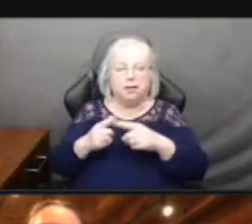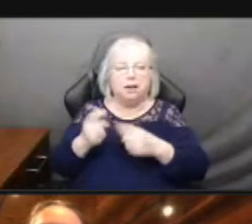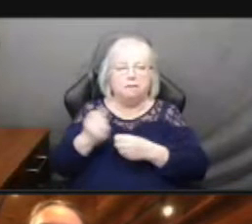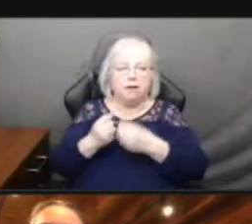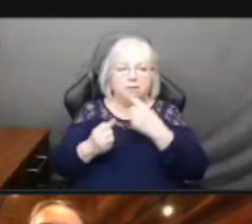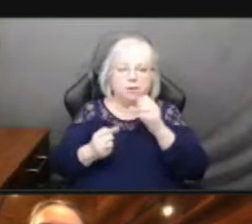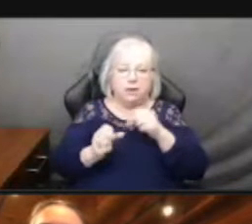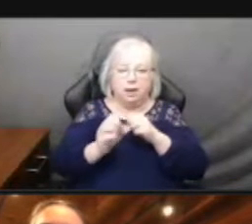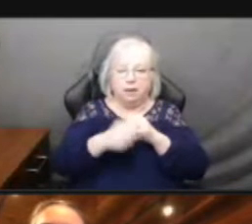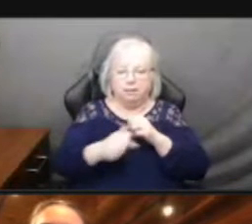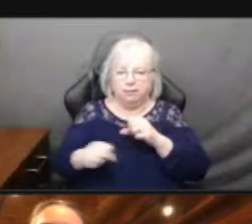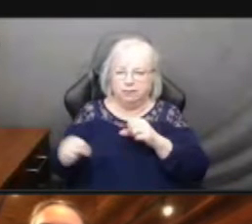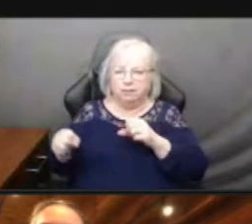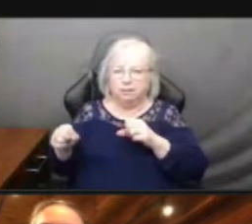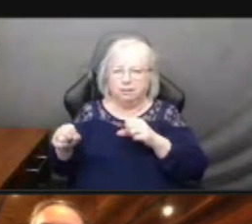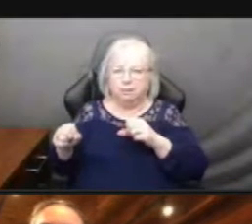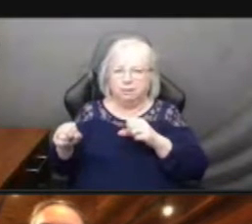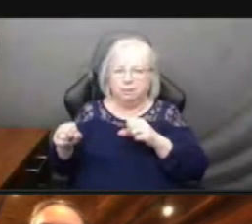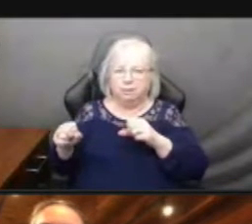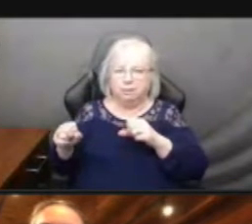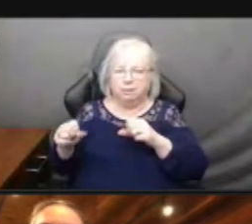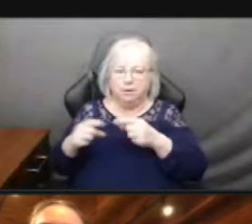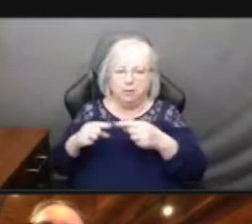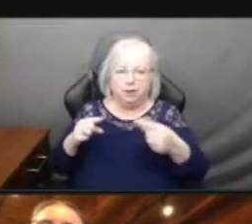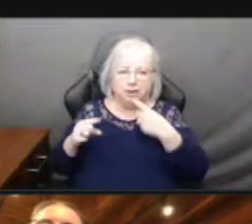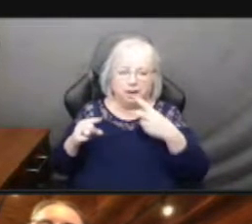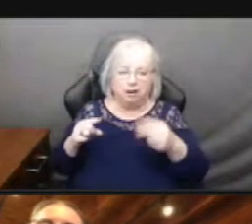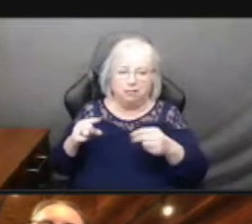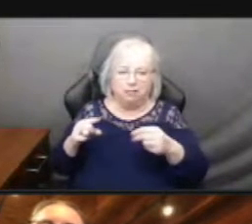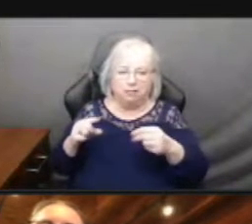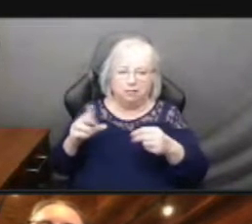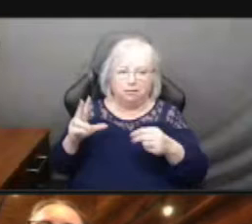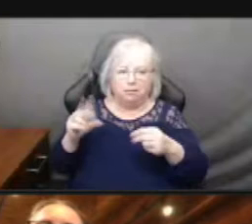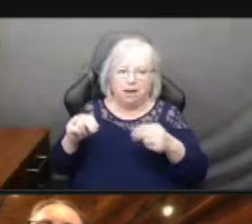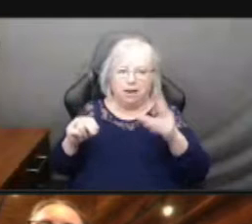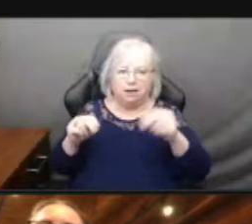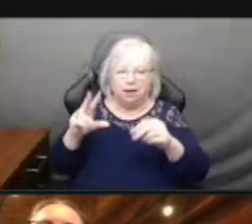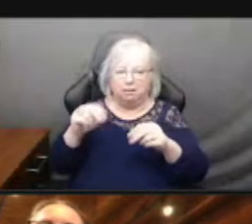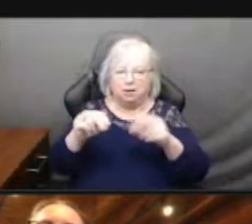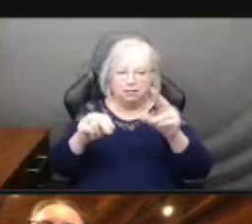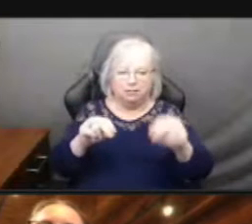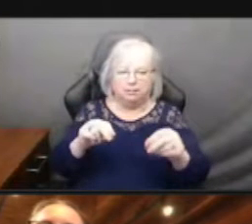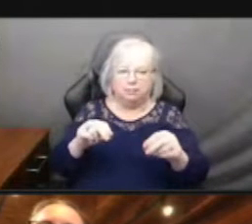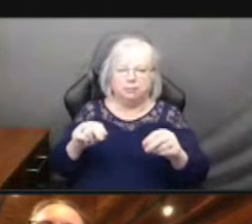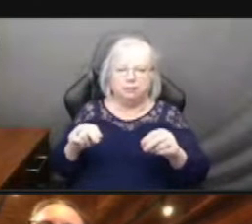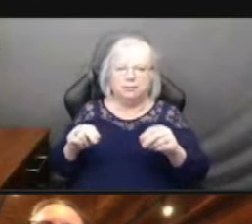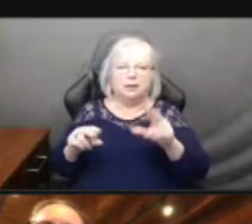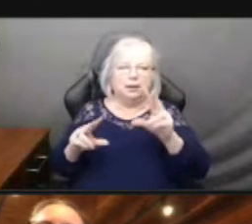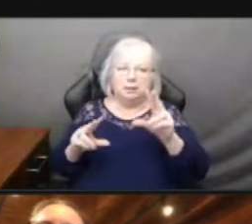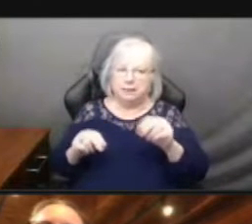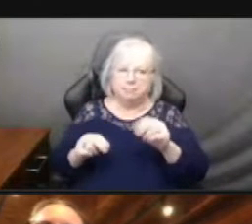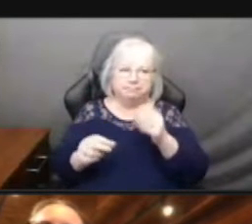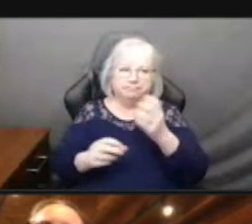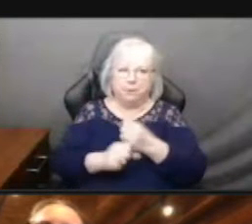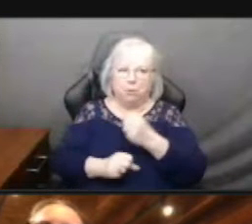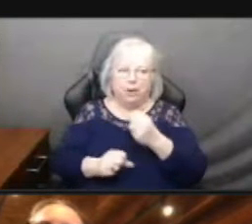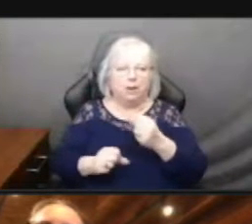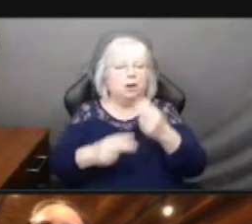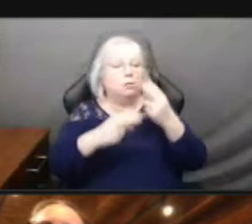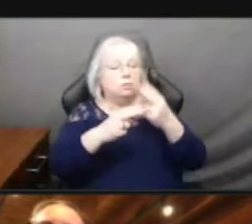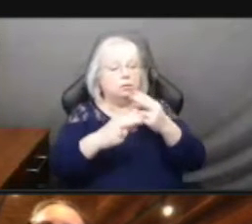say aye. Aye. All those opposed, please say nay. Nay. Nays have it. Roll